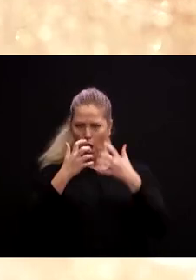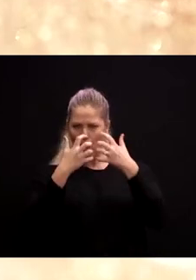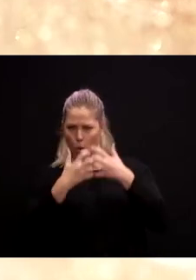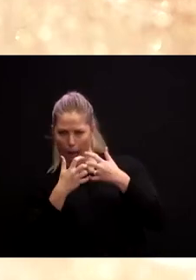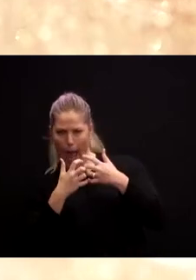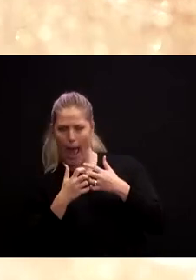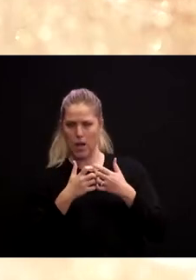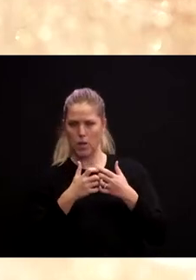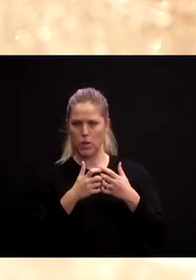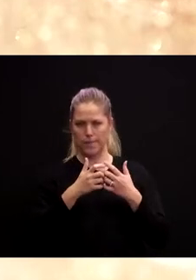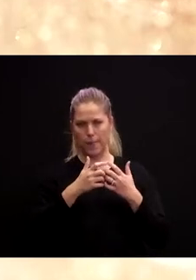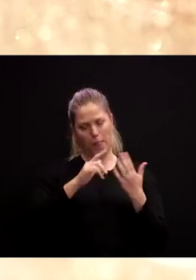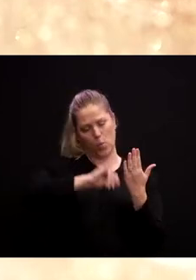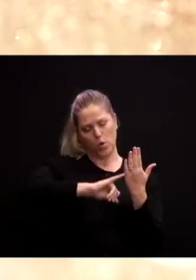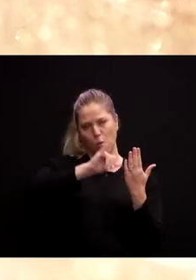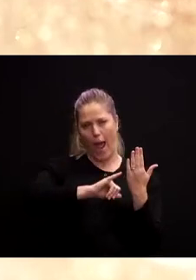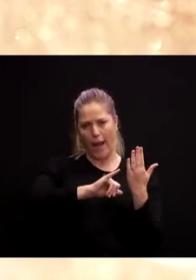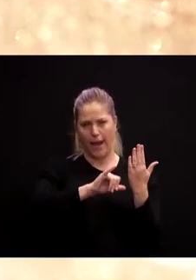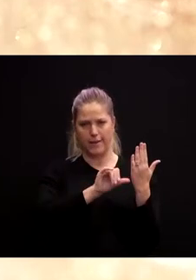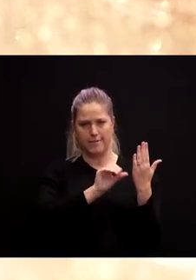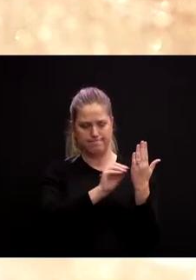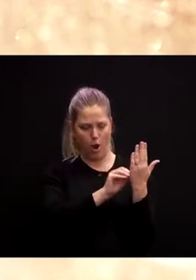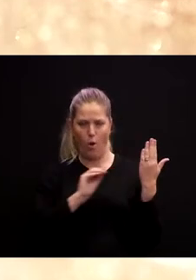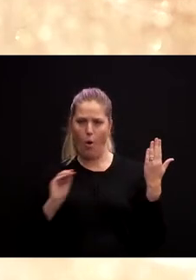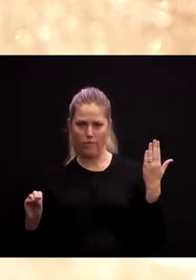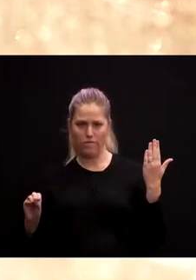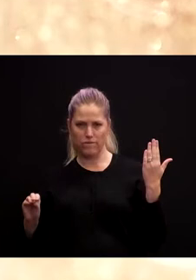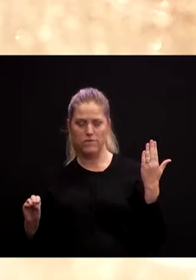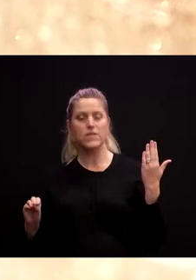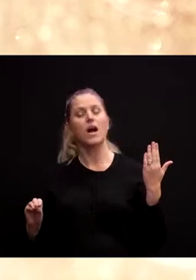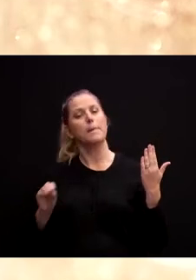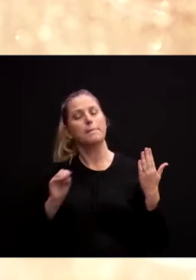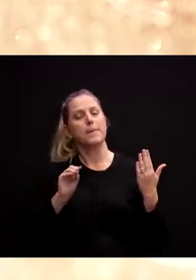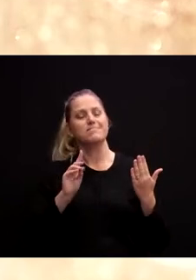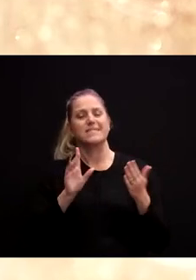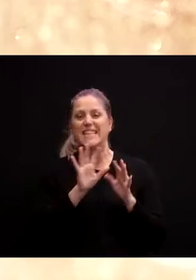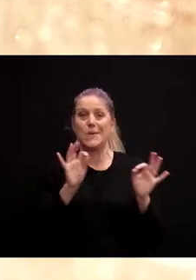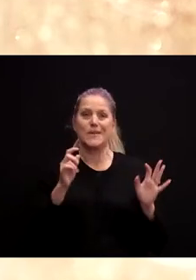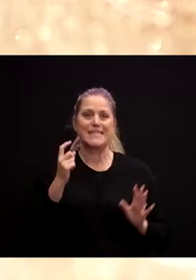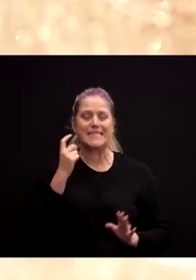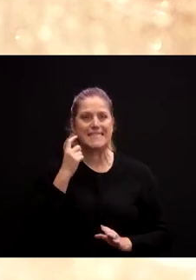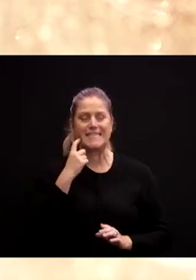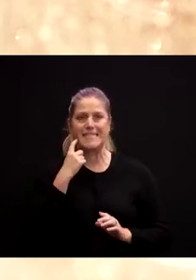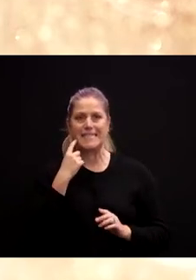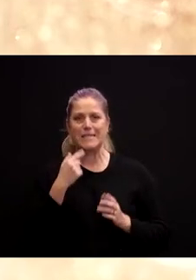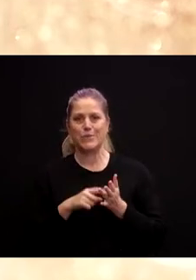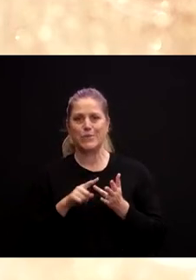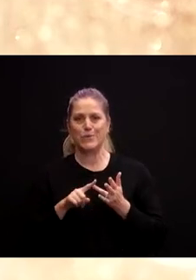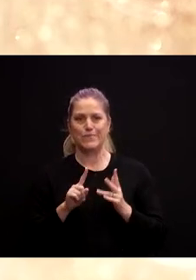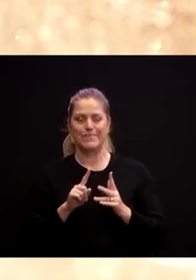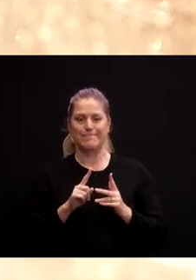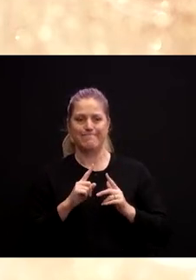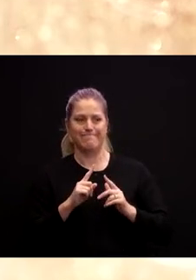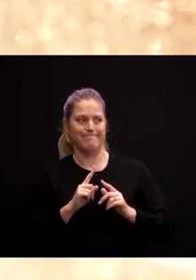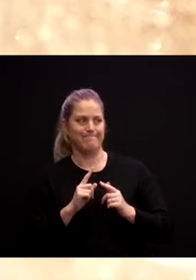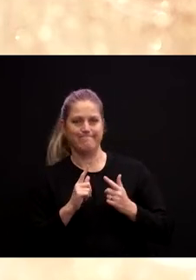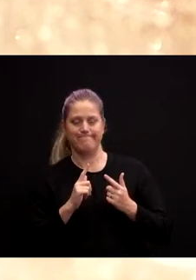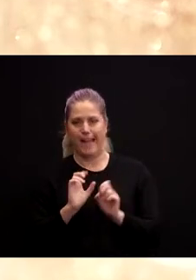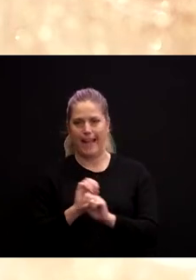the course of today. It's not quite as simple as saying the whole of part five.